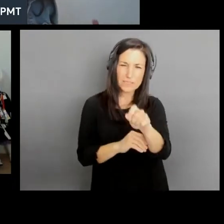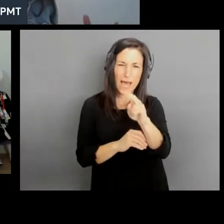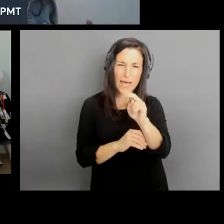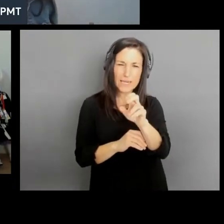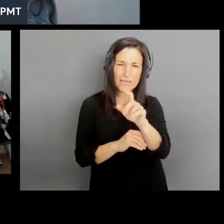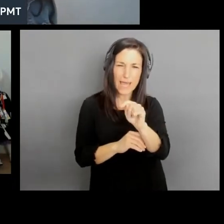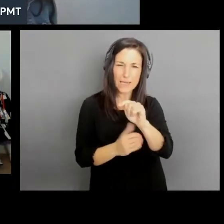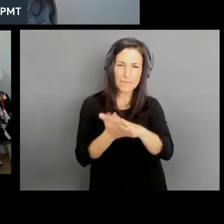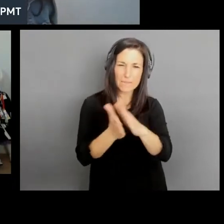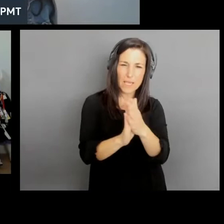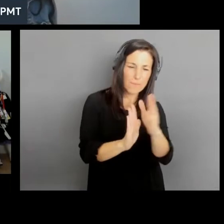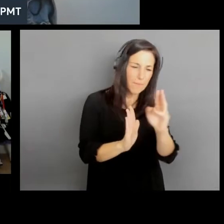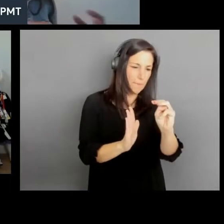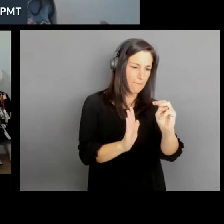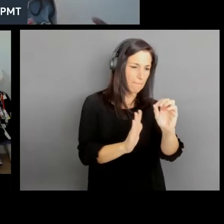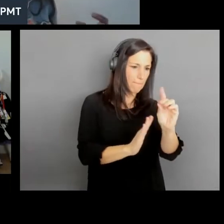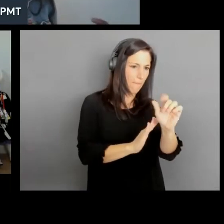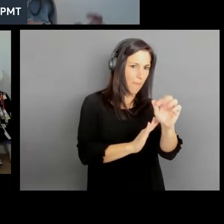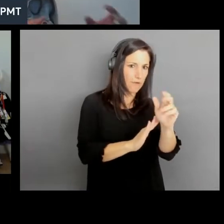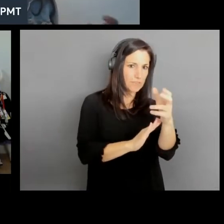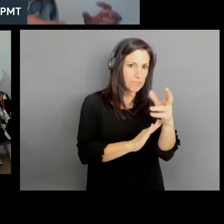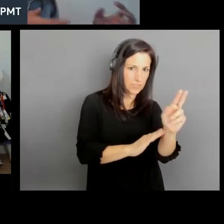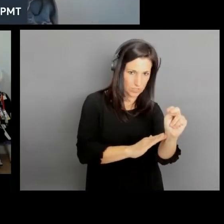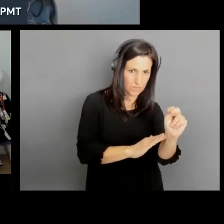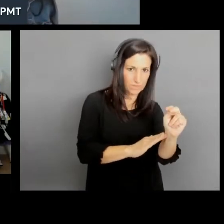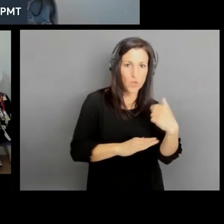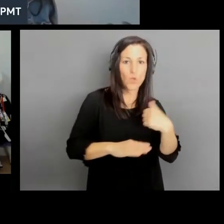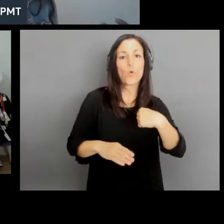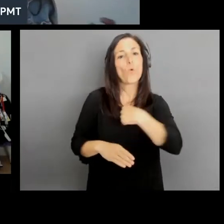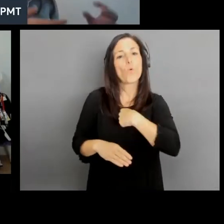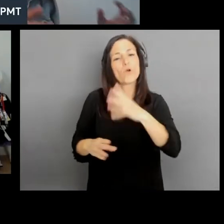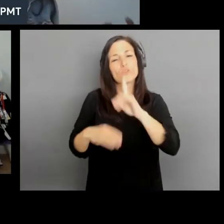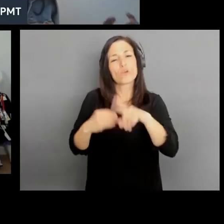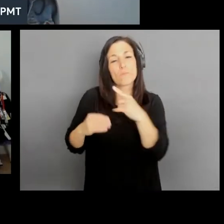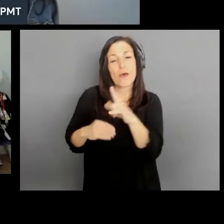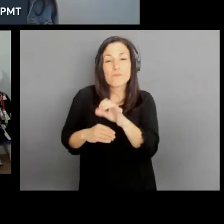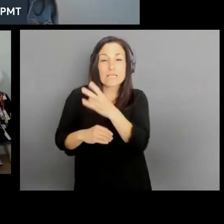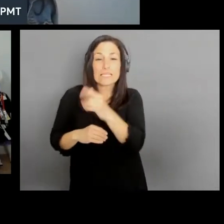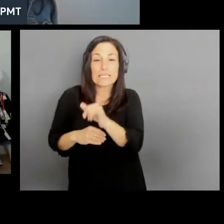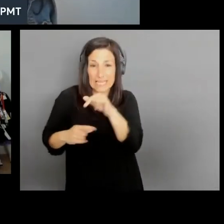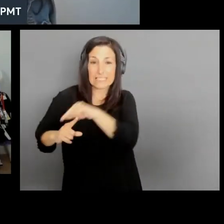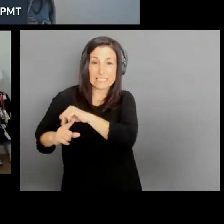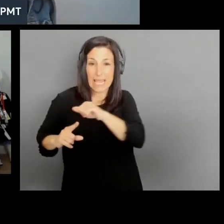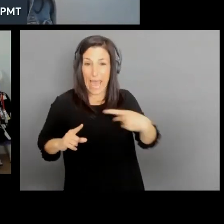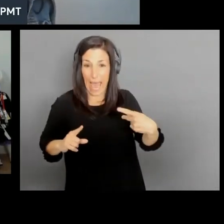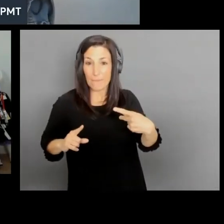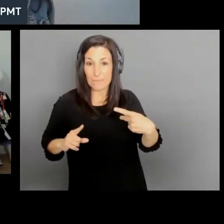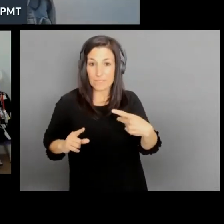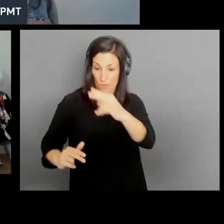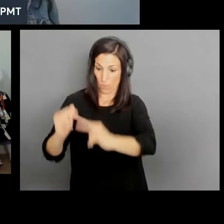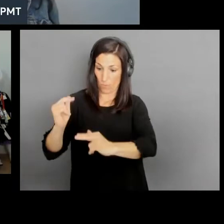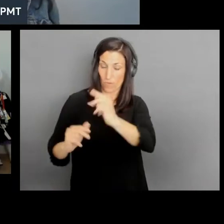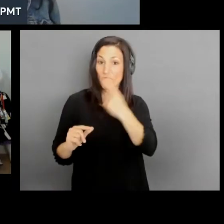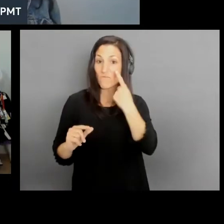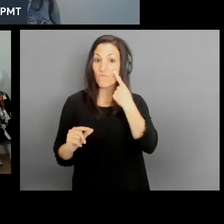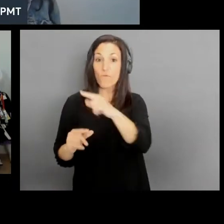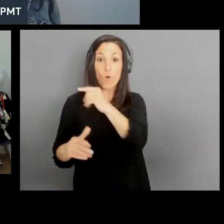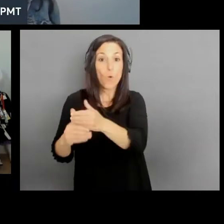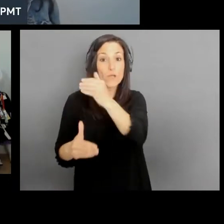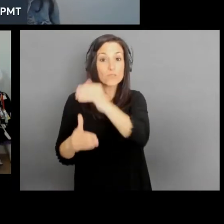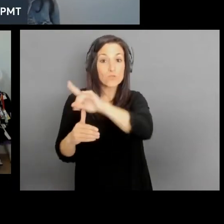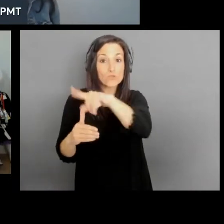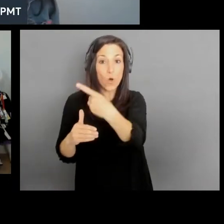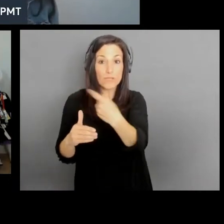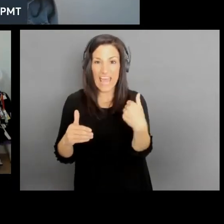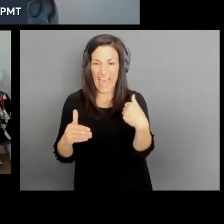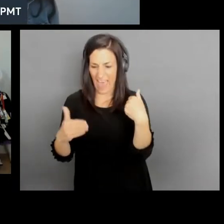those legacy applications that are written in .NET framework that were built for Windows only and get those moved and upgraded